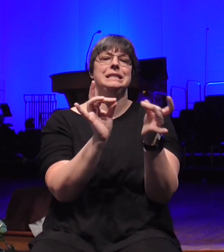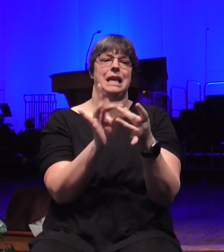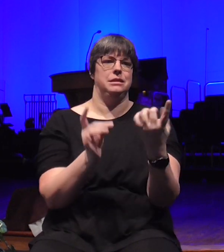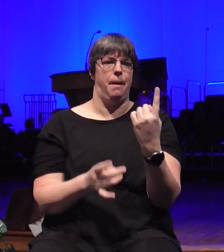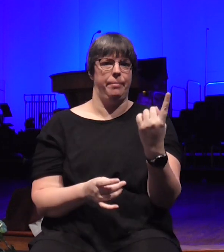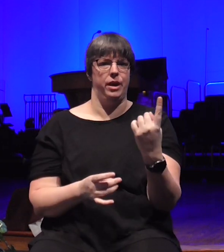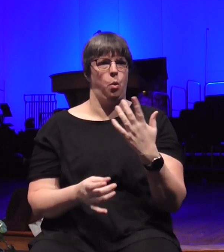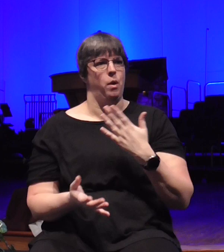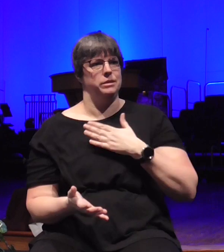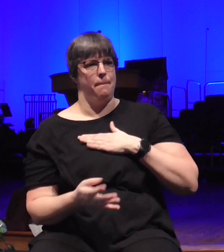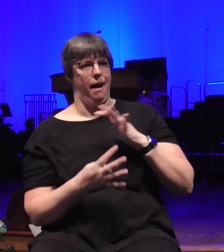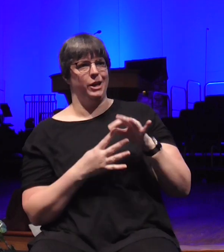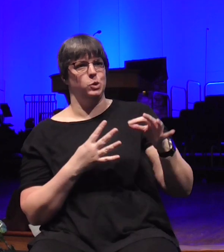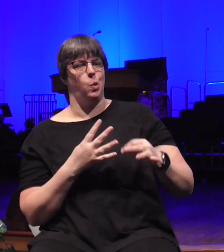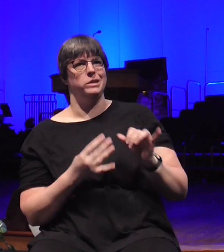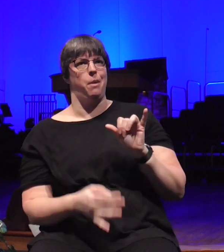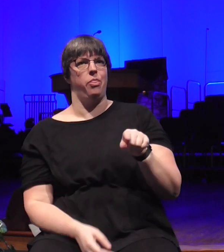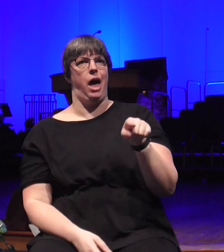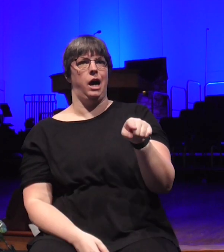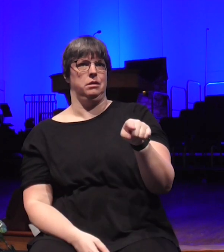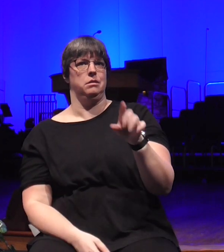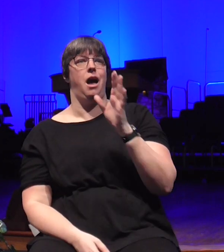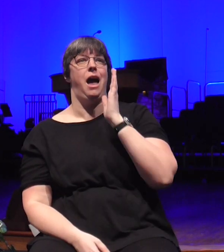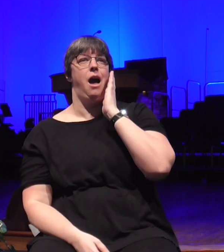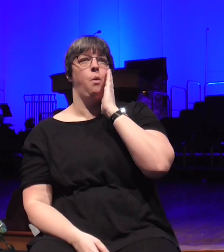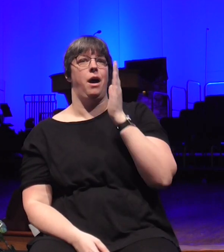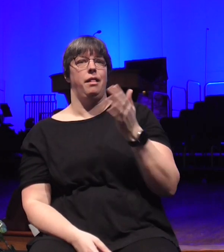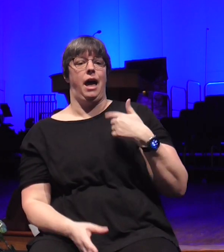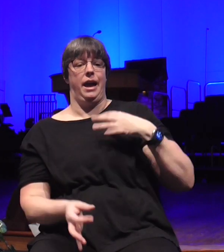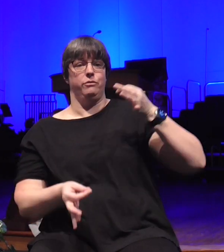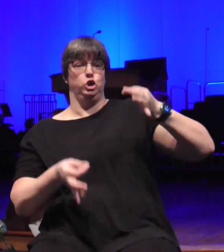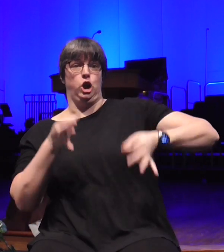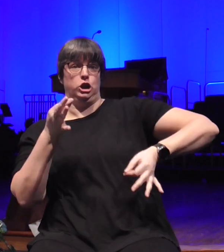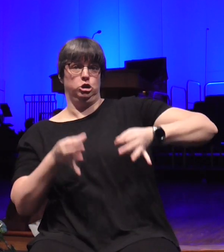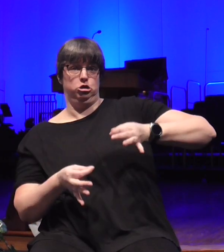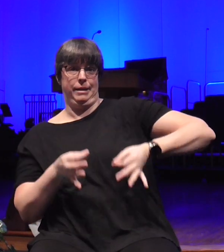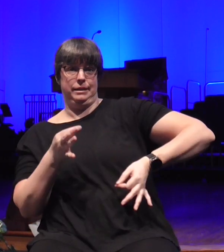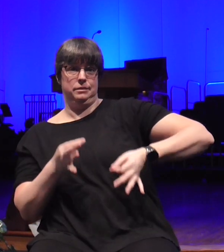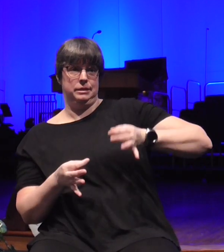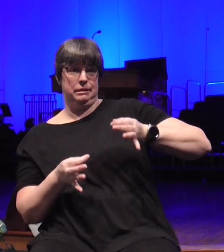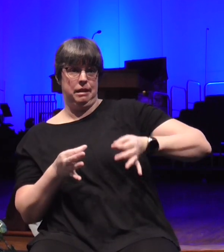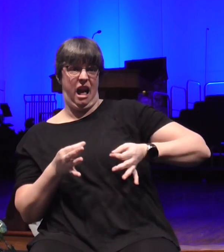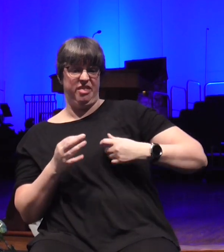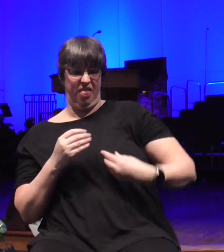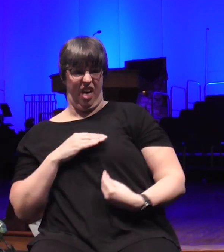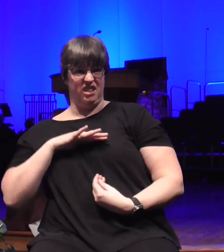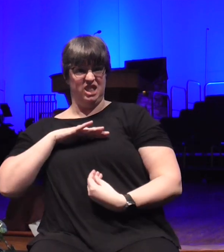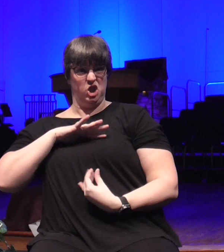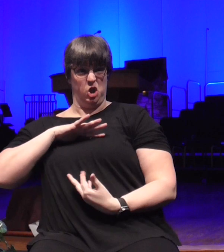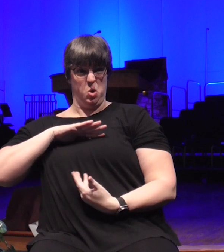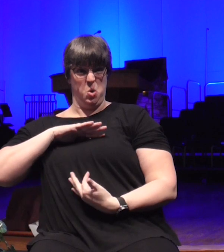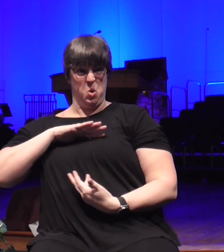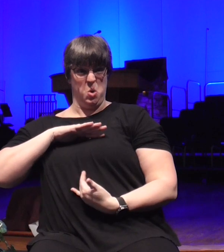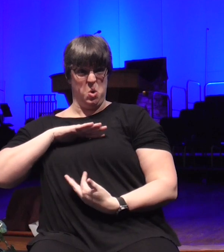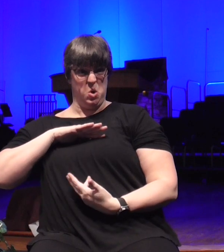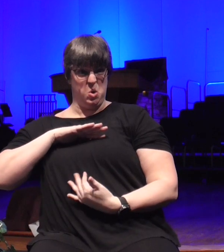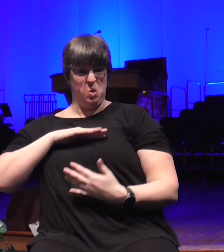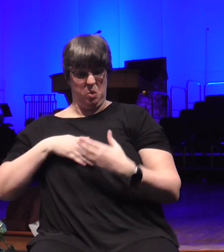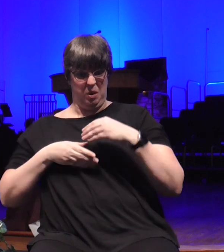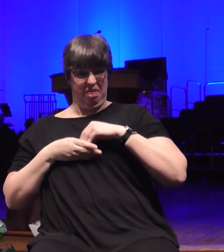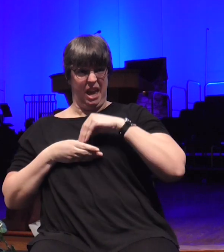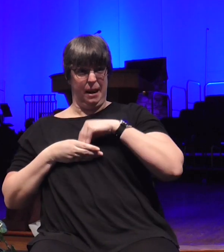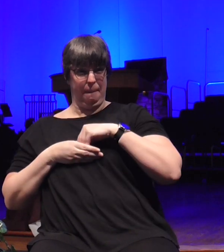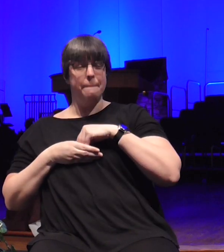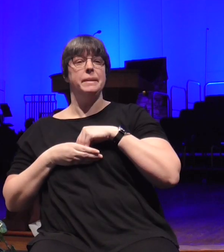about that? Am I going to choose a toxic judgment and animosity and let that brew within me and create the toxins